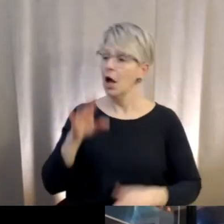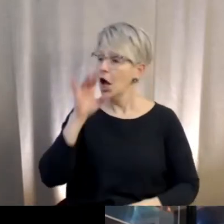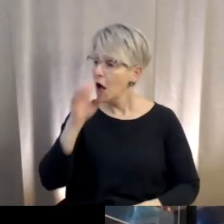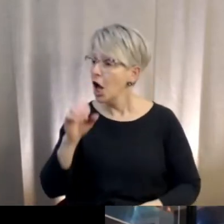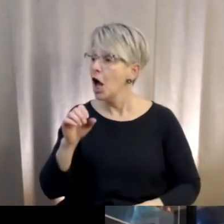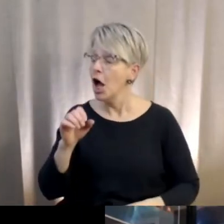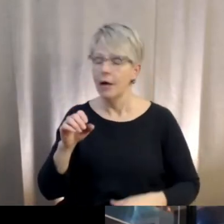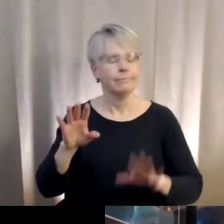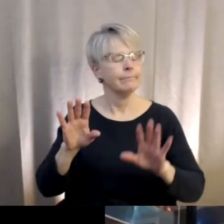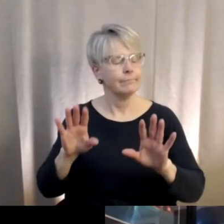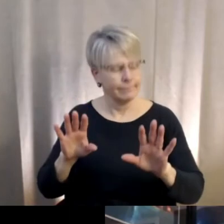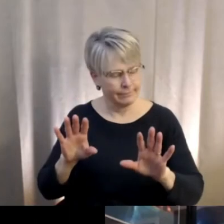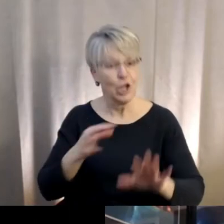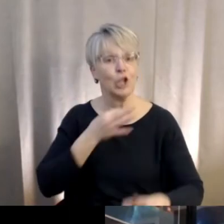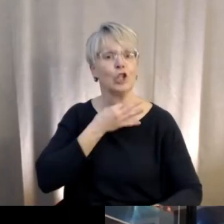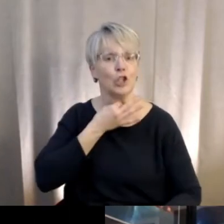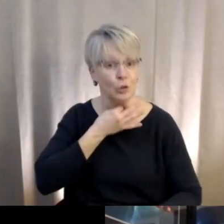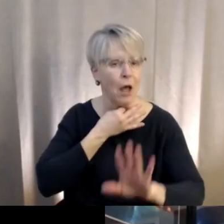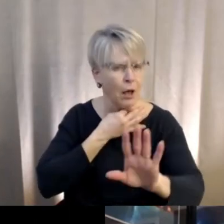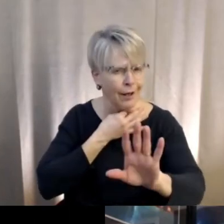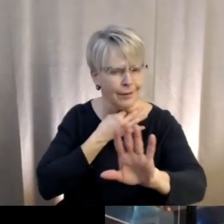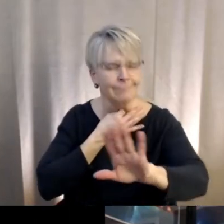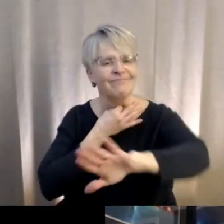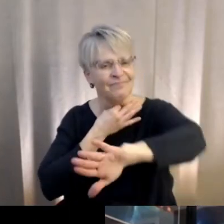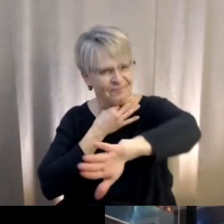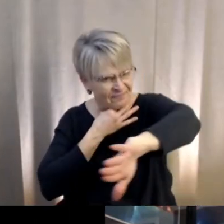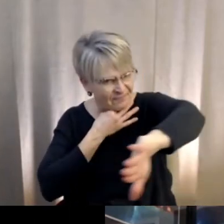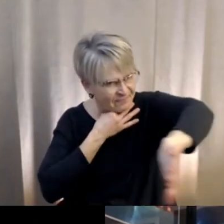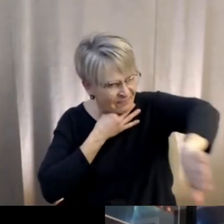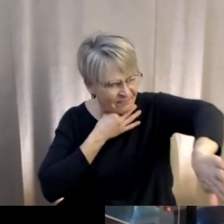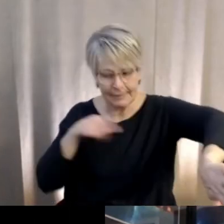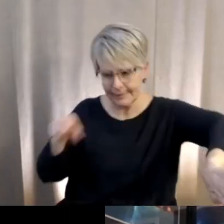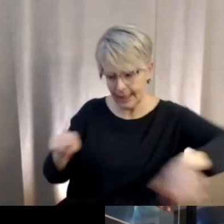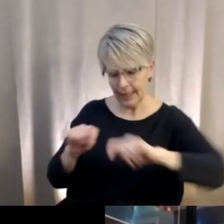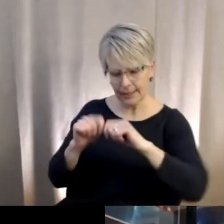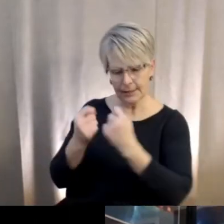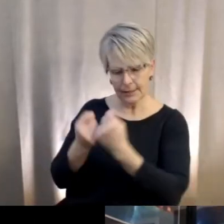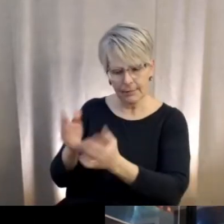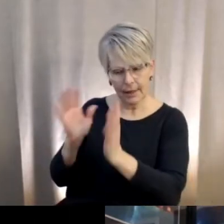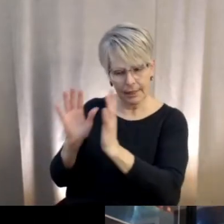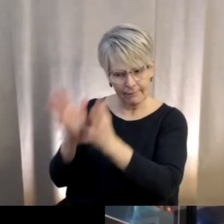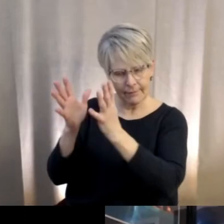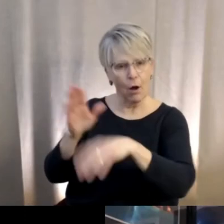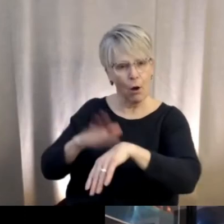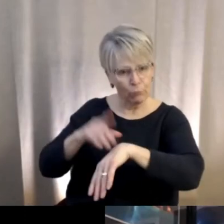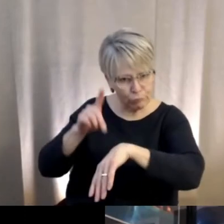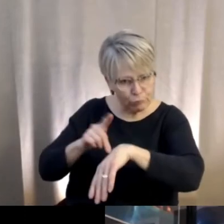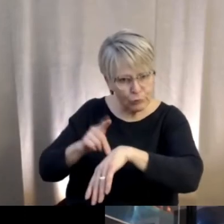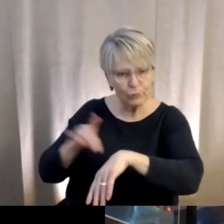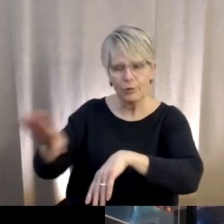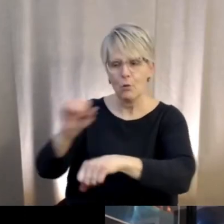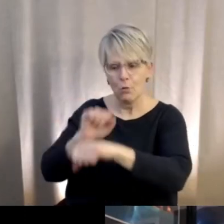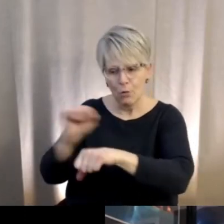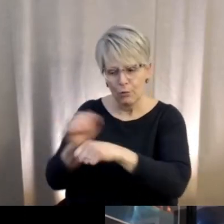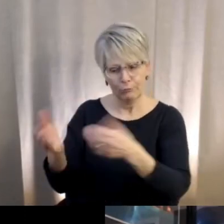get that it's the curiosity peaks, but you still treat that team with the same amount of kindness and consideration as you